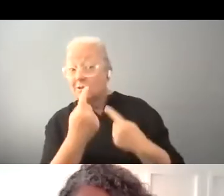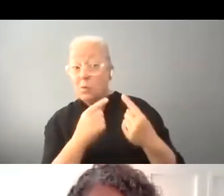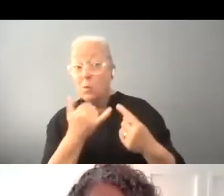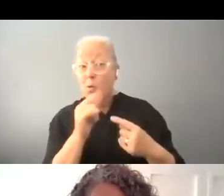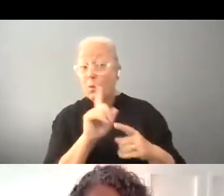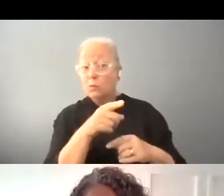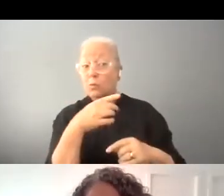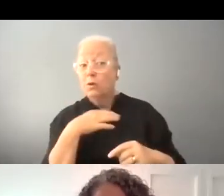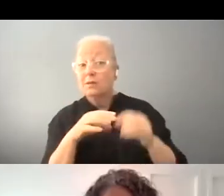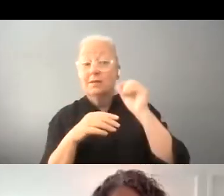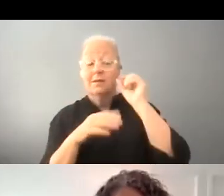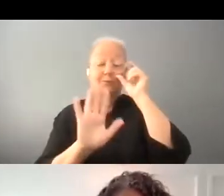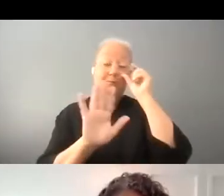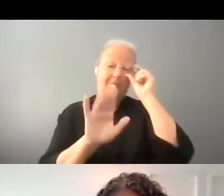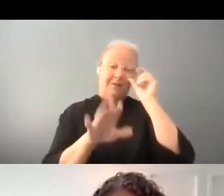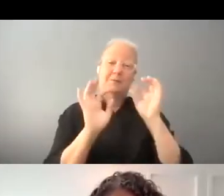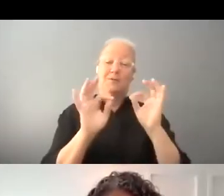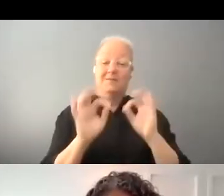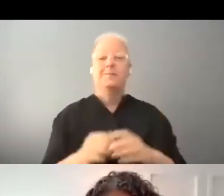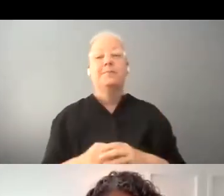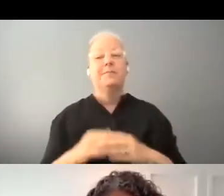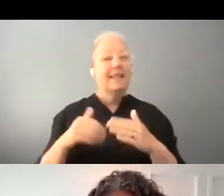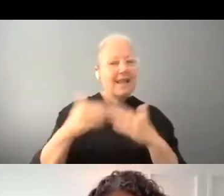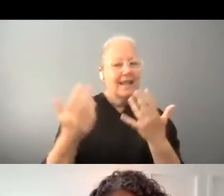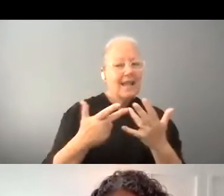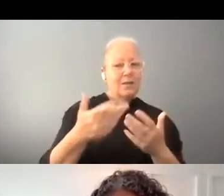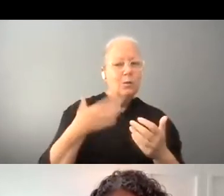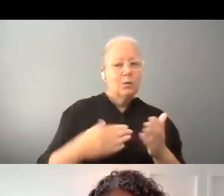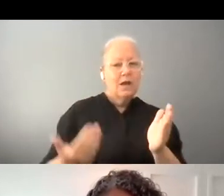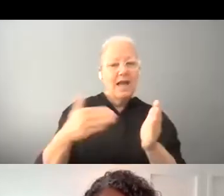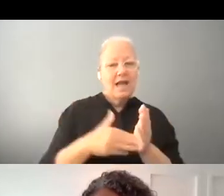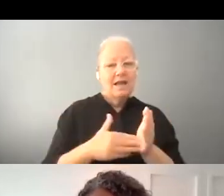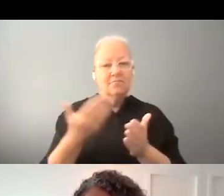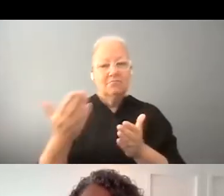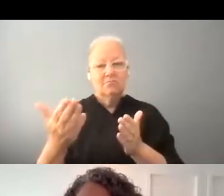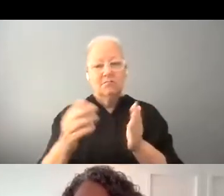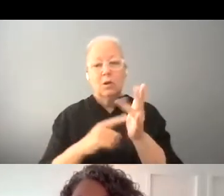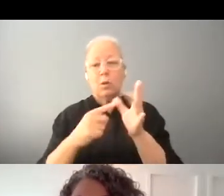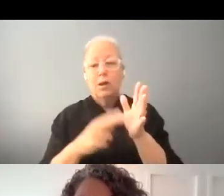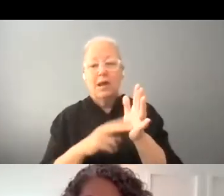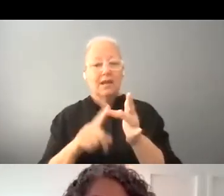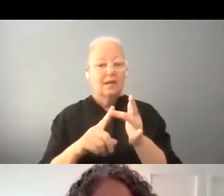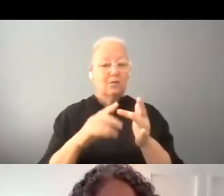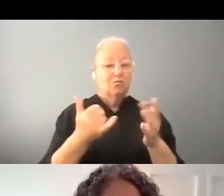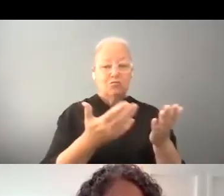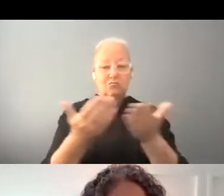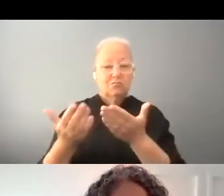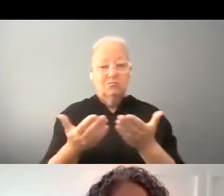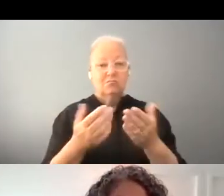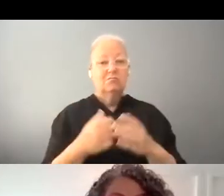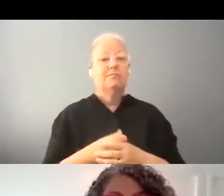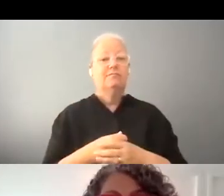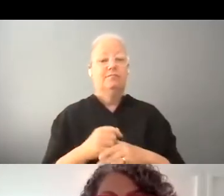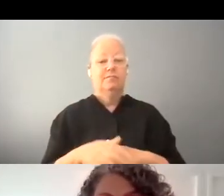after? Perfect. Thank you. Is there anything you wanted to add, Lawani or Caius, before we jump into answering some of the questions? Yeah,